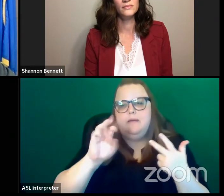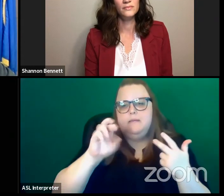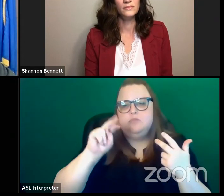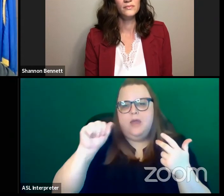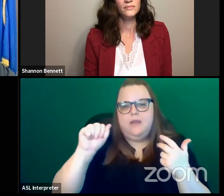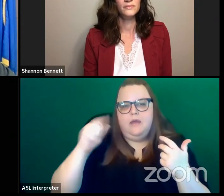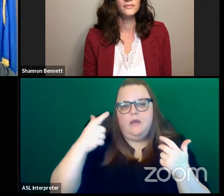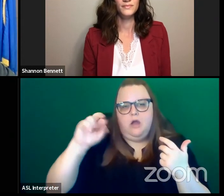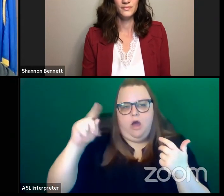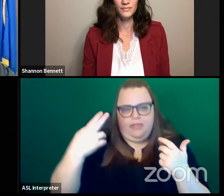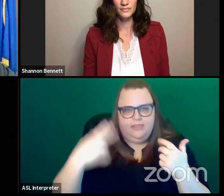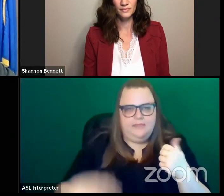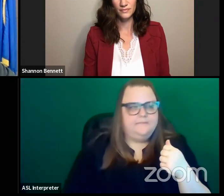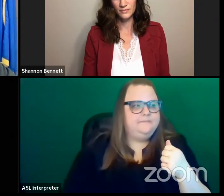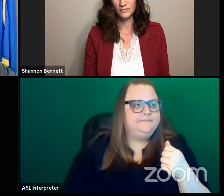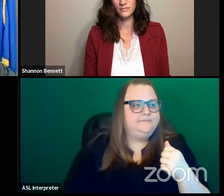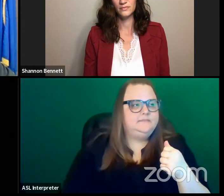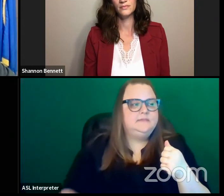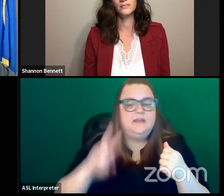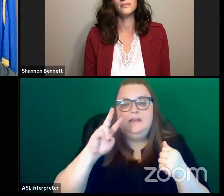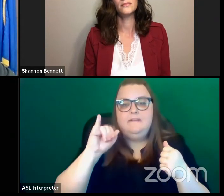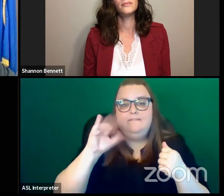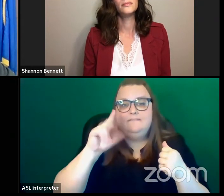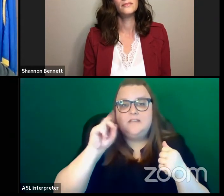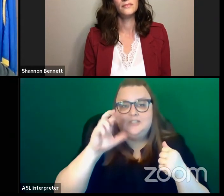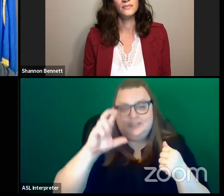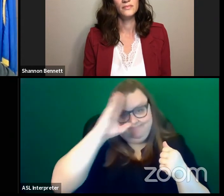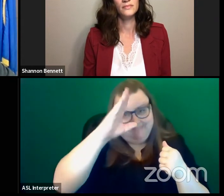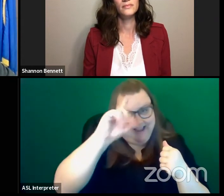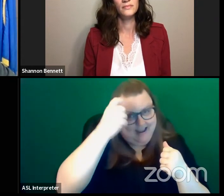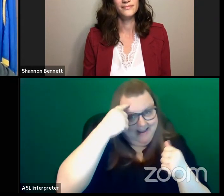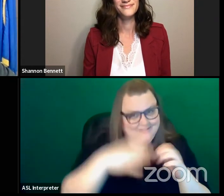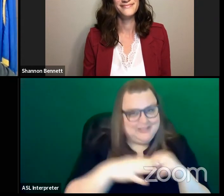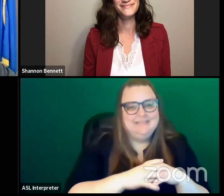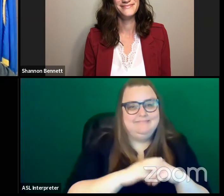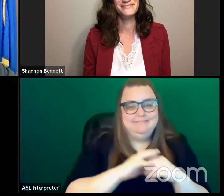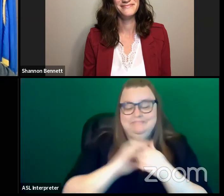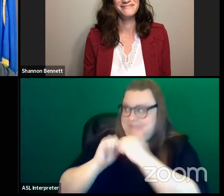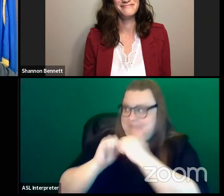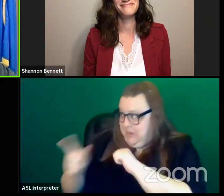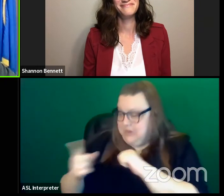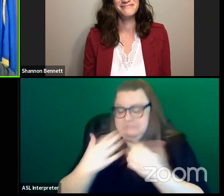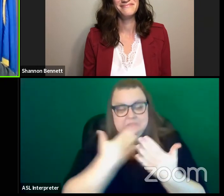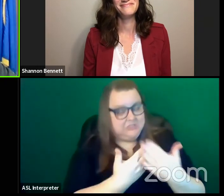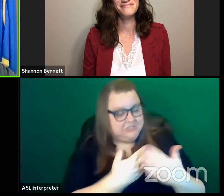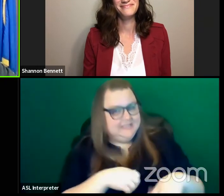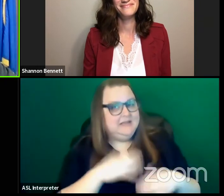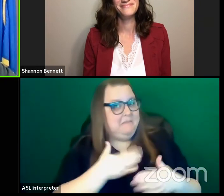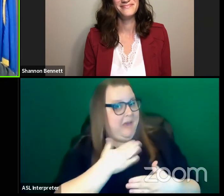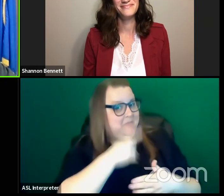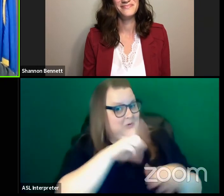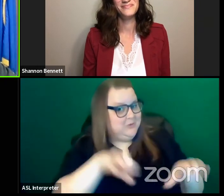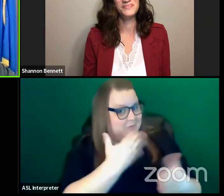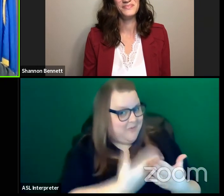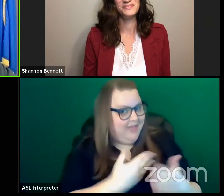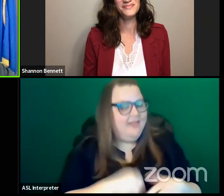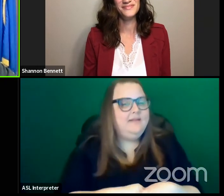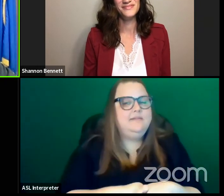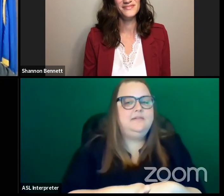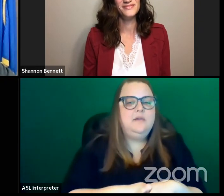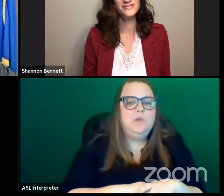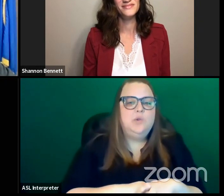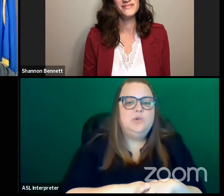Victor. Thank you. Hey, Governor. Hey, Yesterday, Victor, how are you? Good. I'm glad you're doing well. Thank you. I appreciate that.